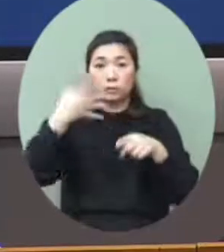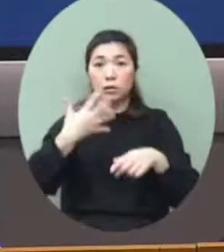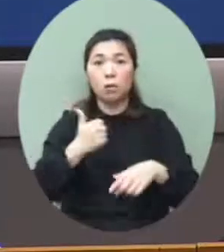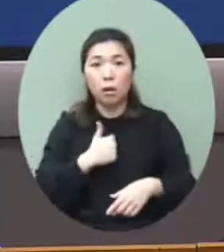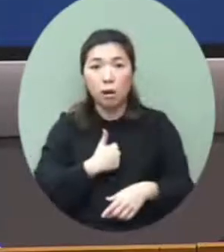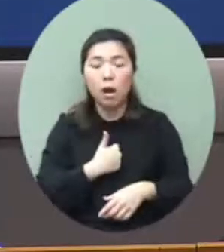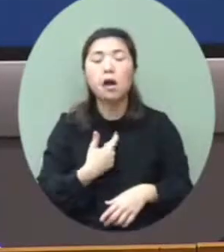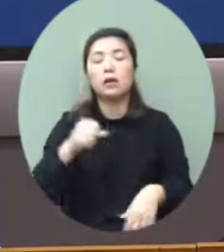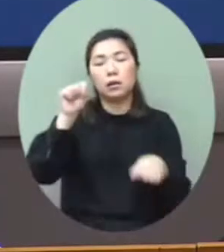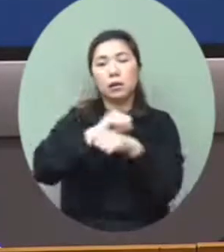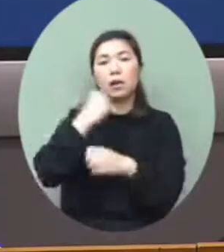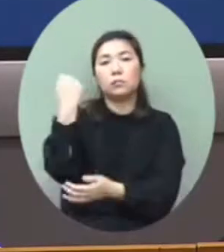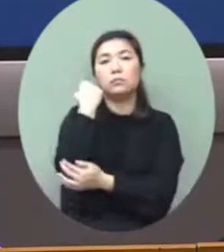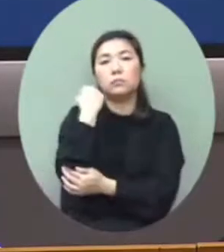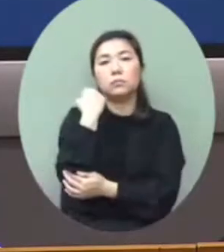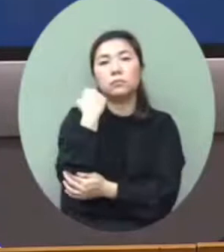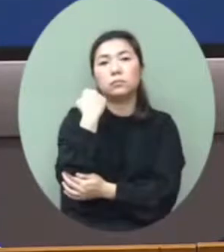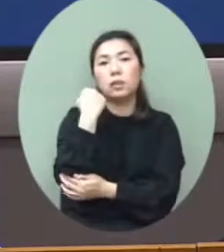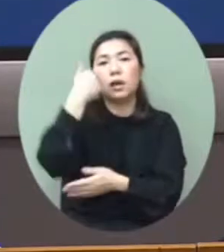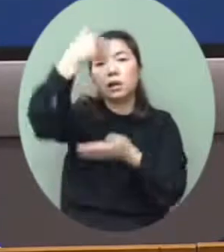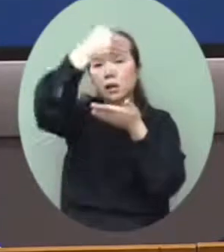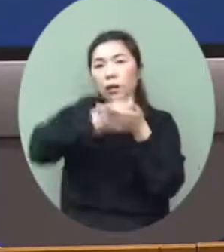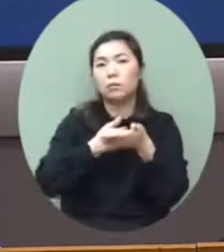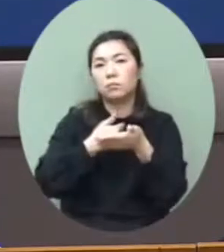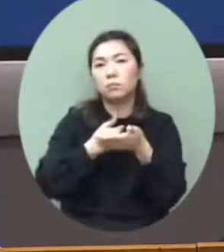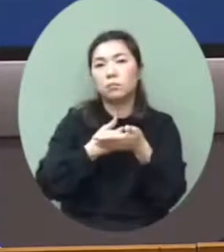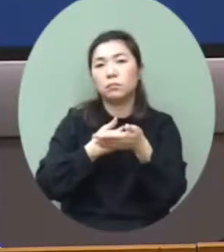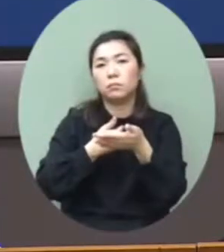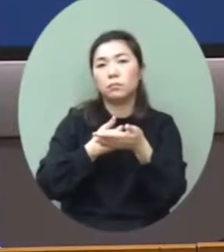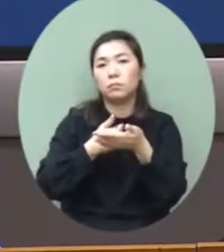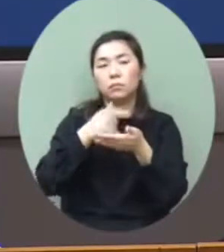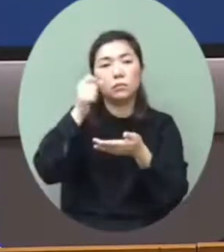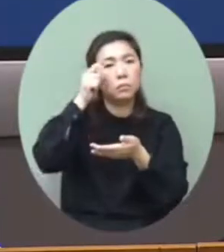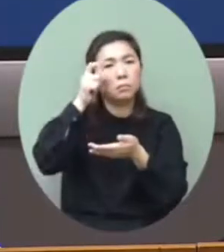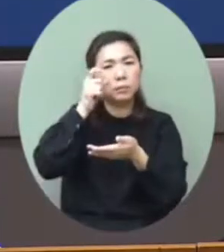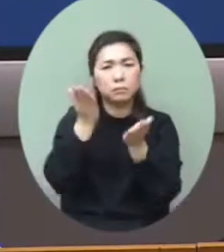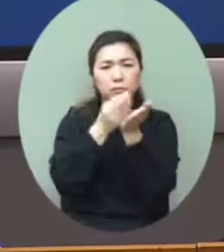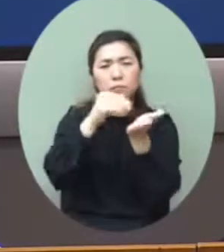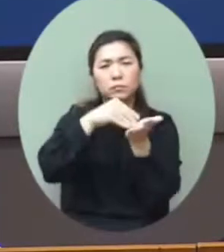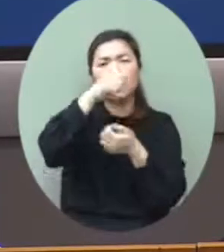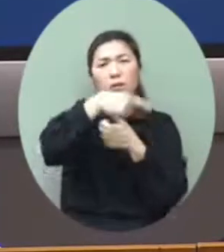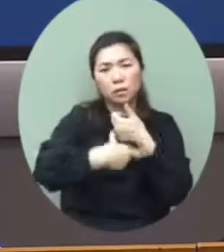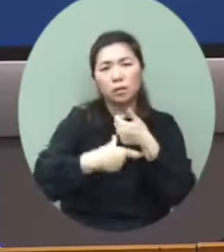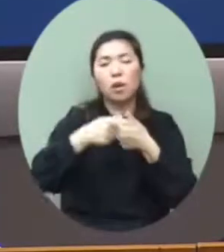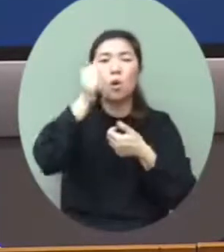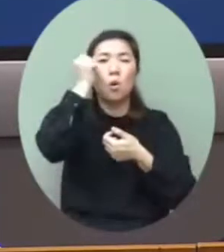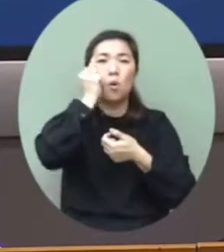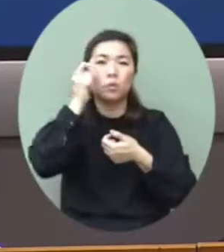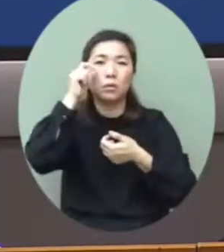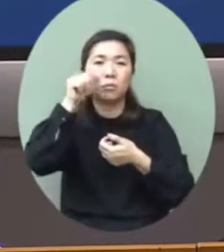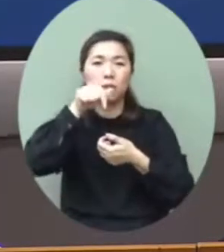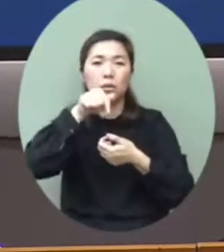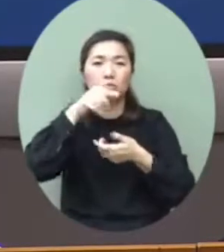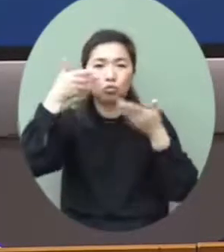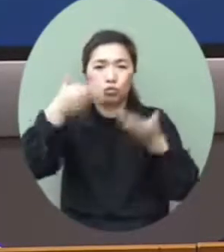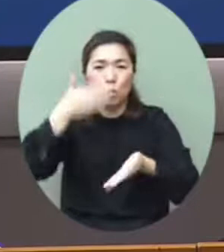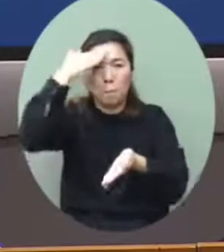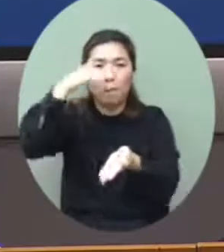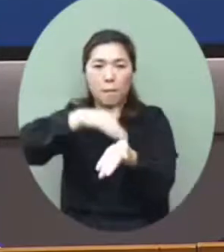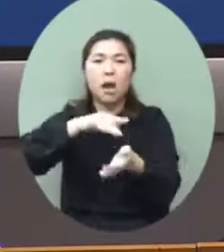So with treatment facilities and manpower, I'm sure we can boost our capacity.